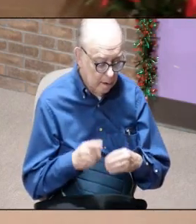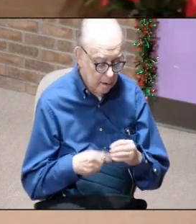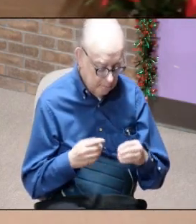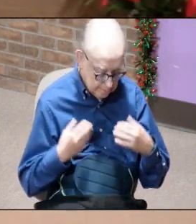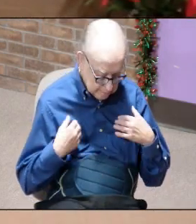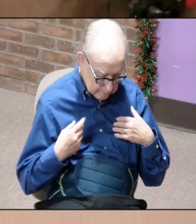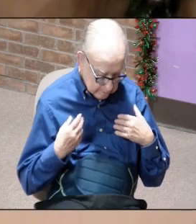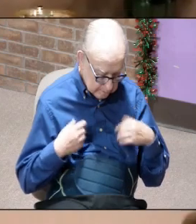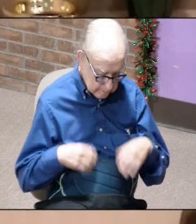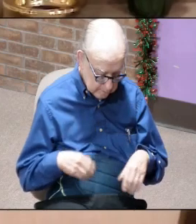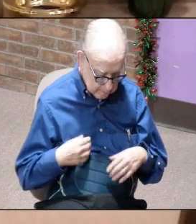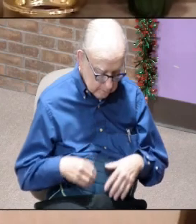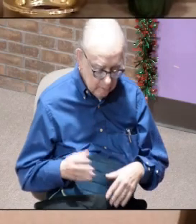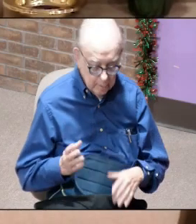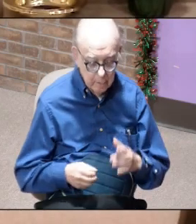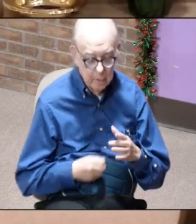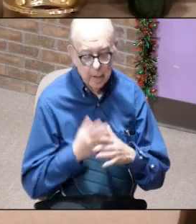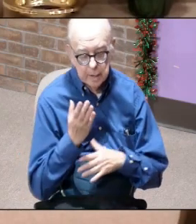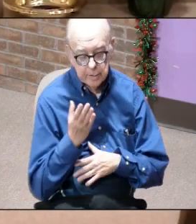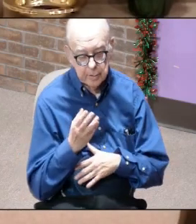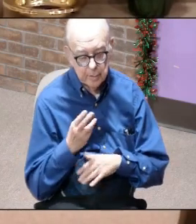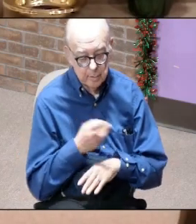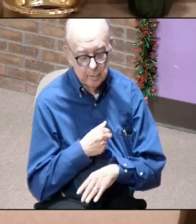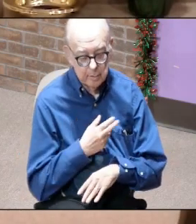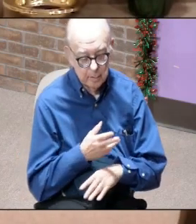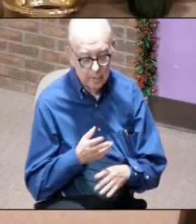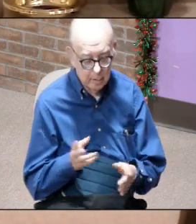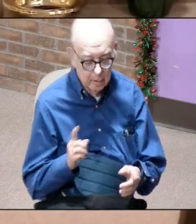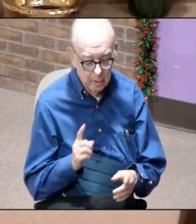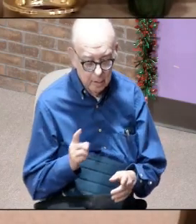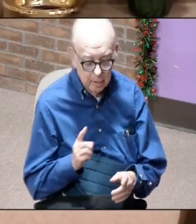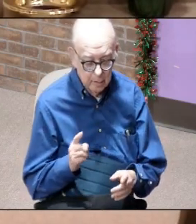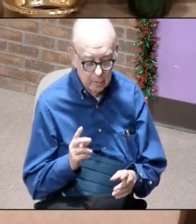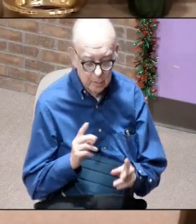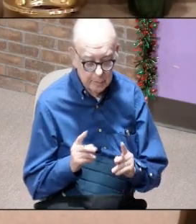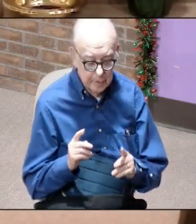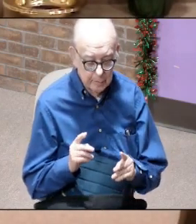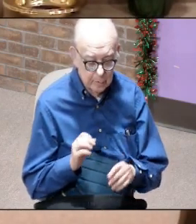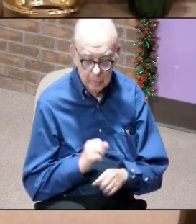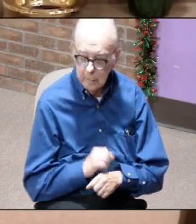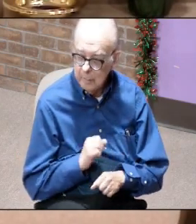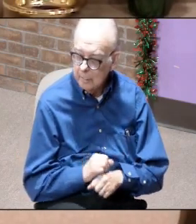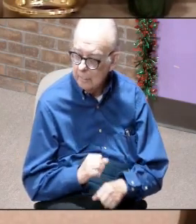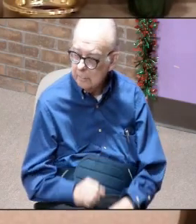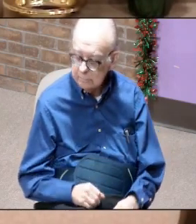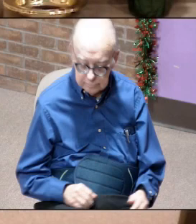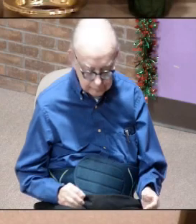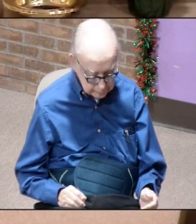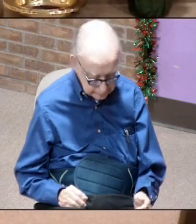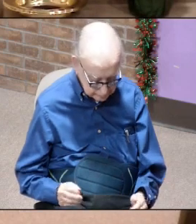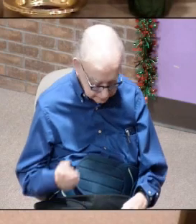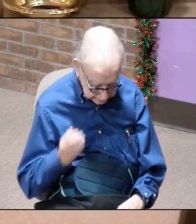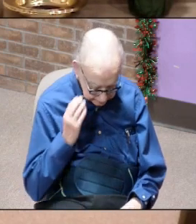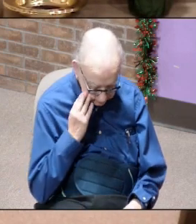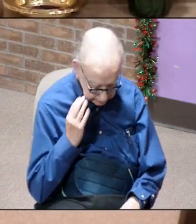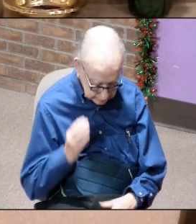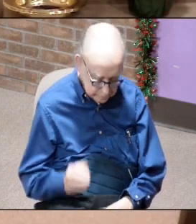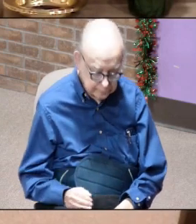the costume was going out into the hospital where the people were working. You know?